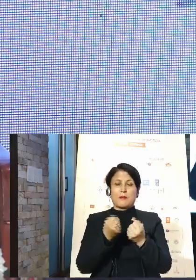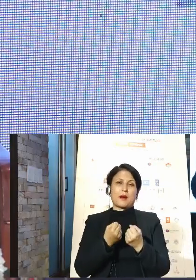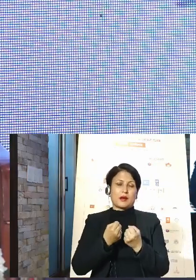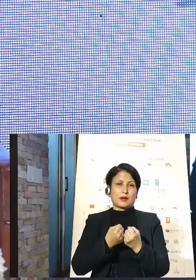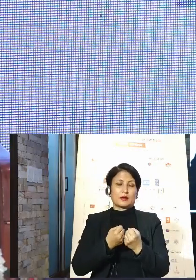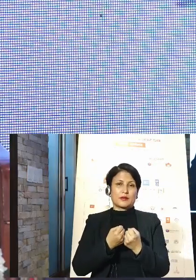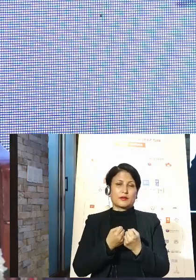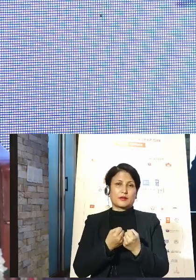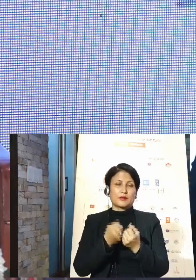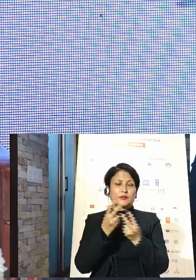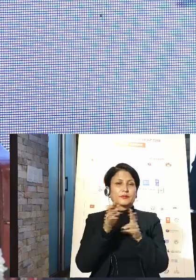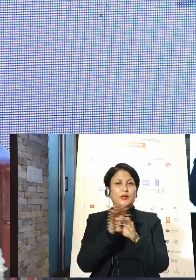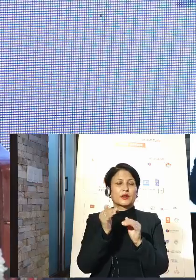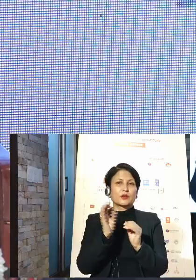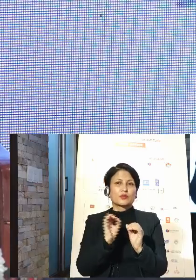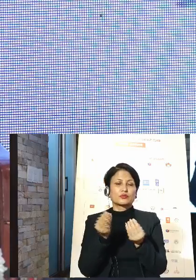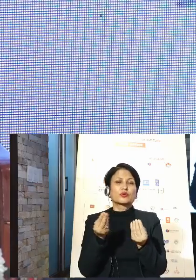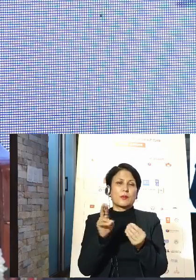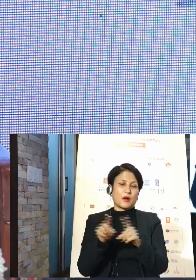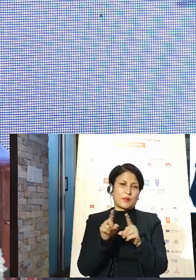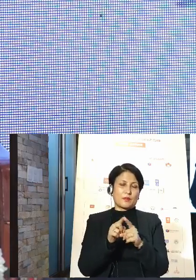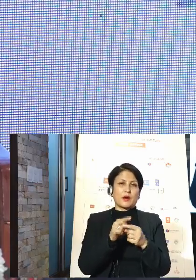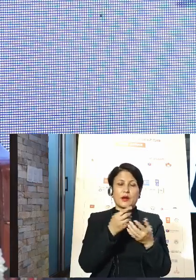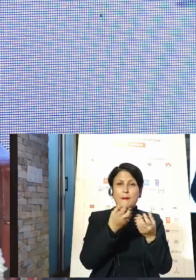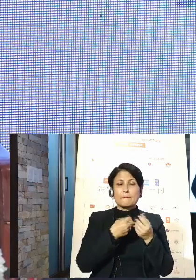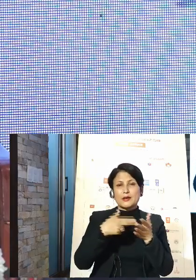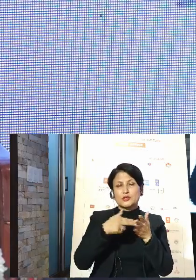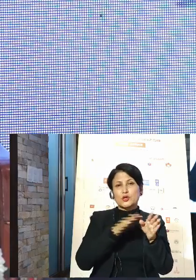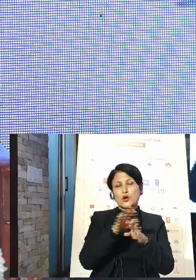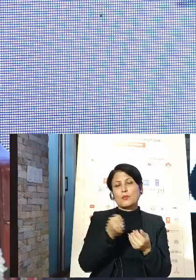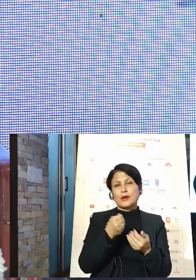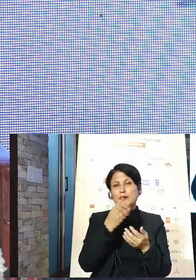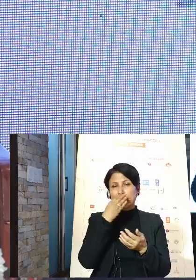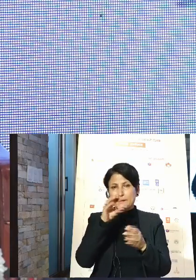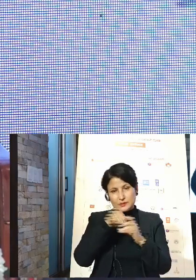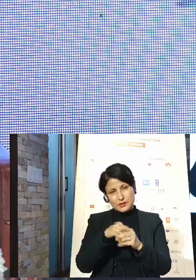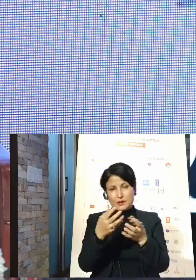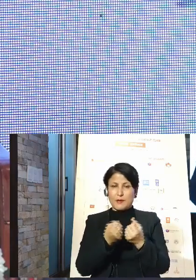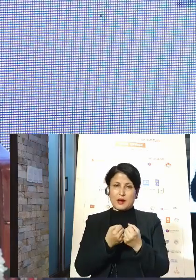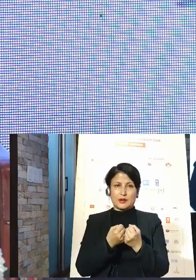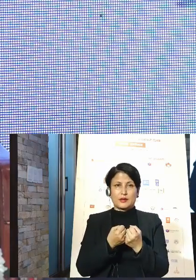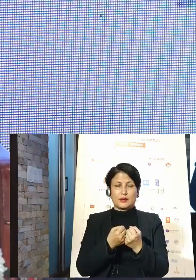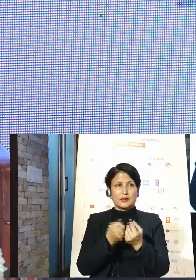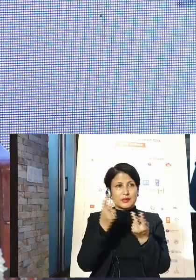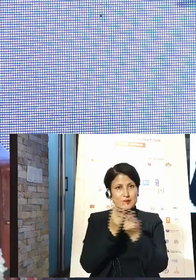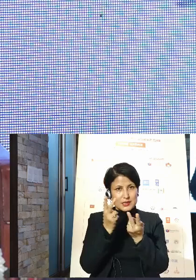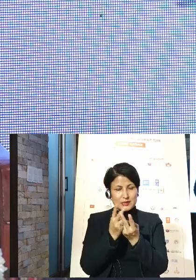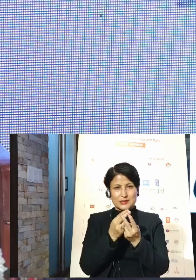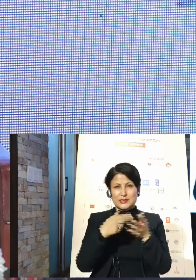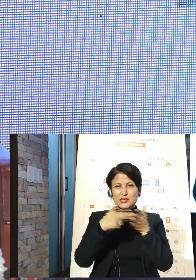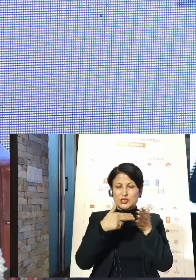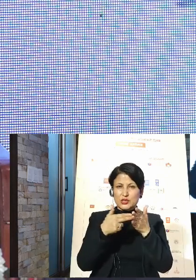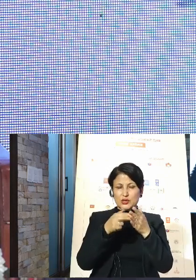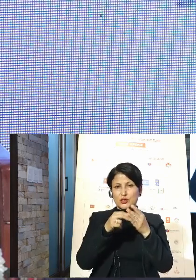not a lot, but few images from the college. And I found kind of images from public toilets